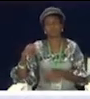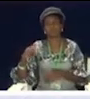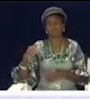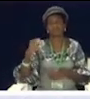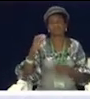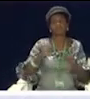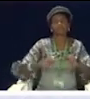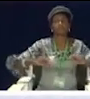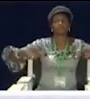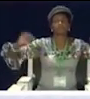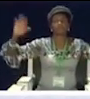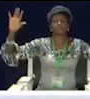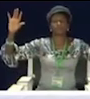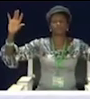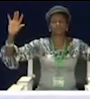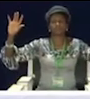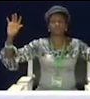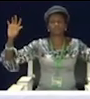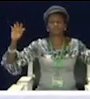Submit.